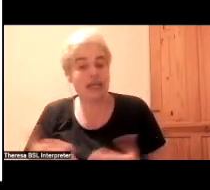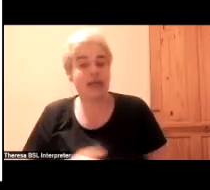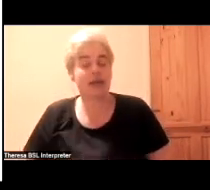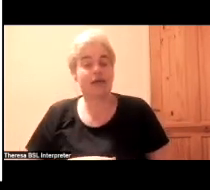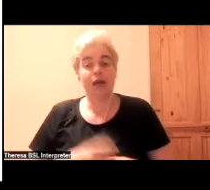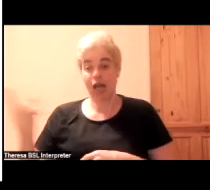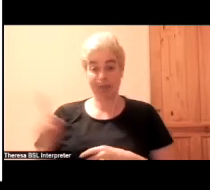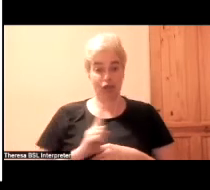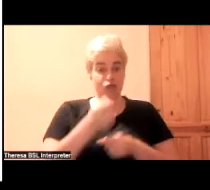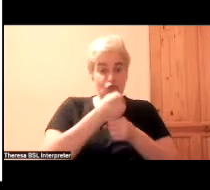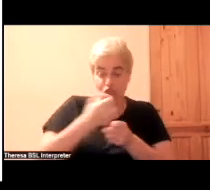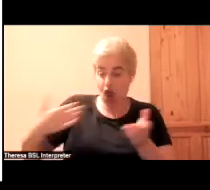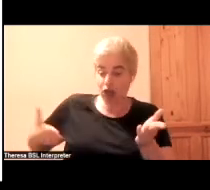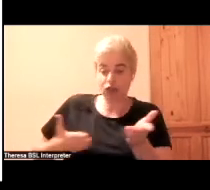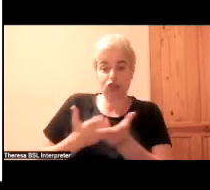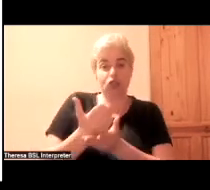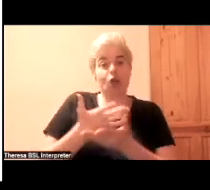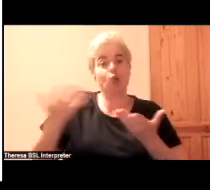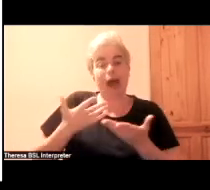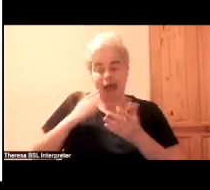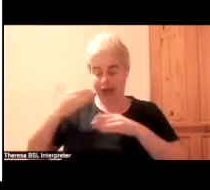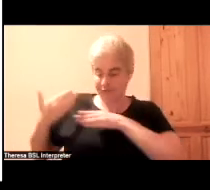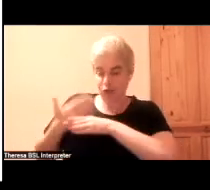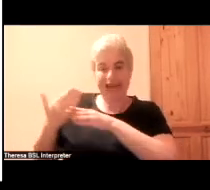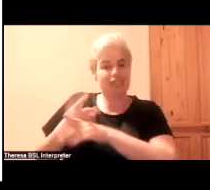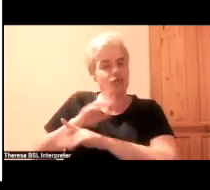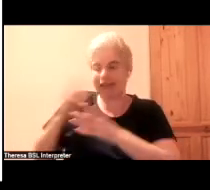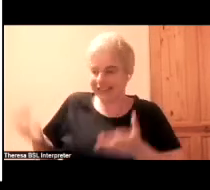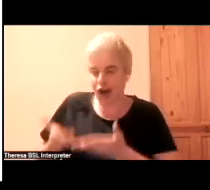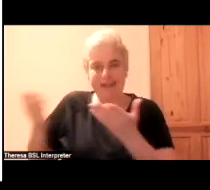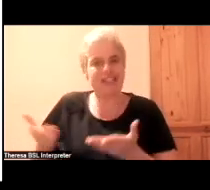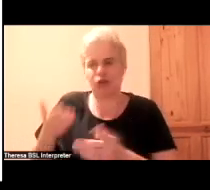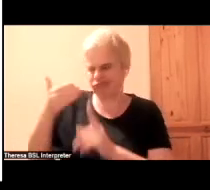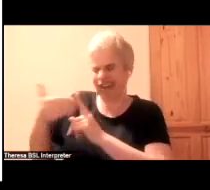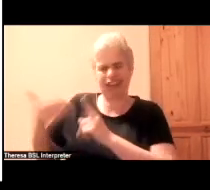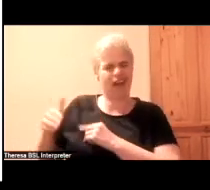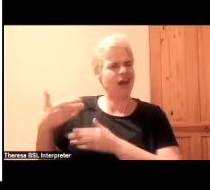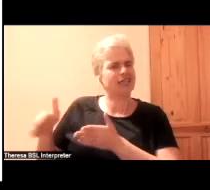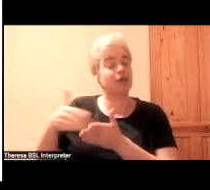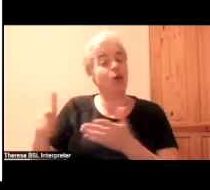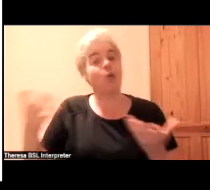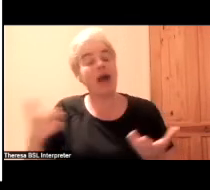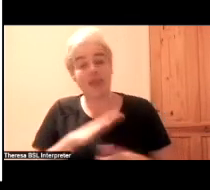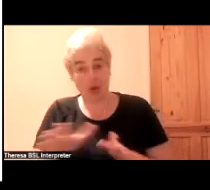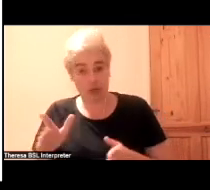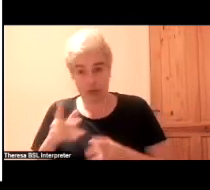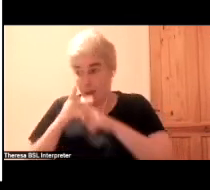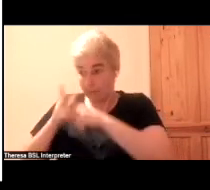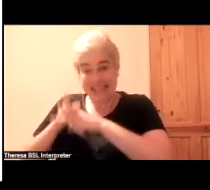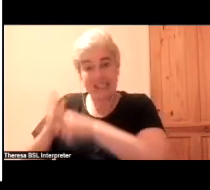coming through churches where their vocation is not encouraged or recognised, or just where they are not mentored because